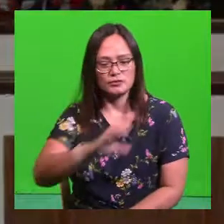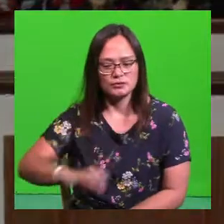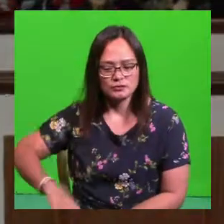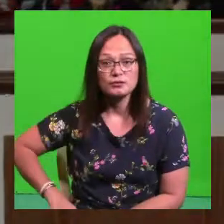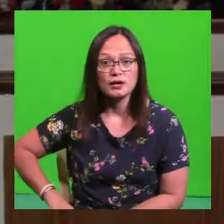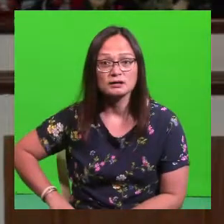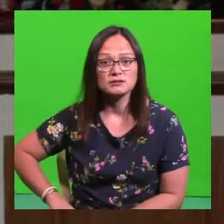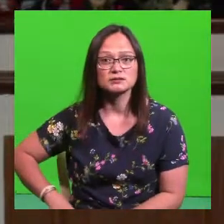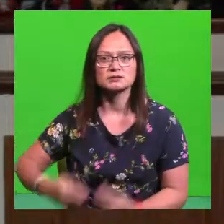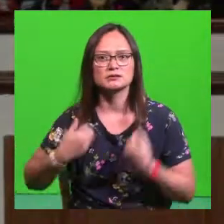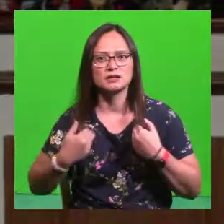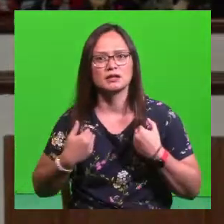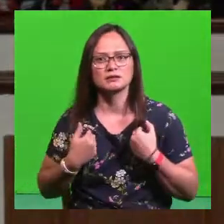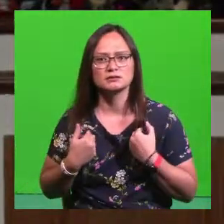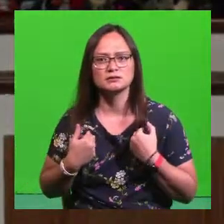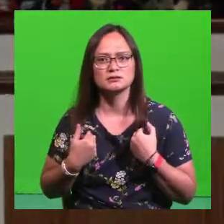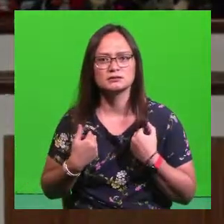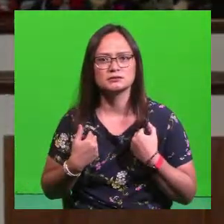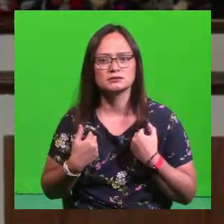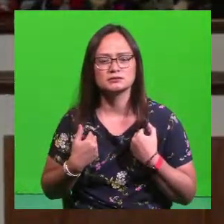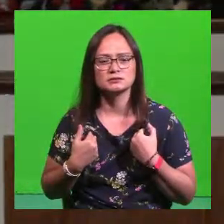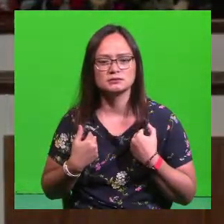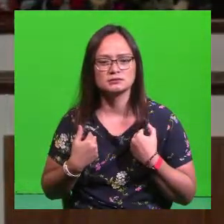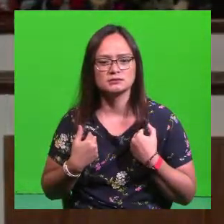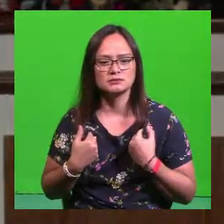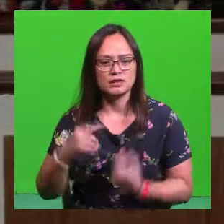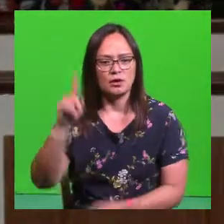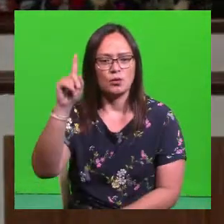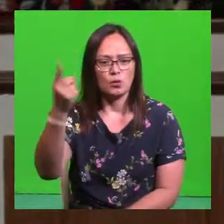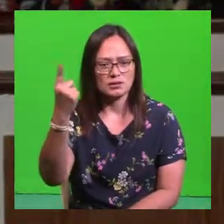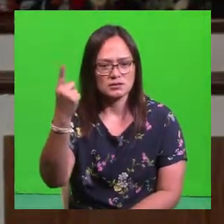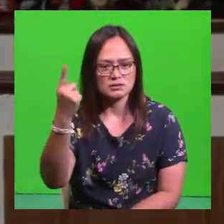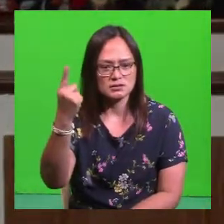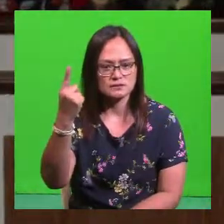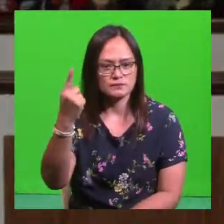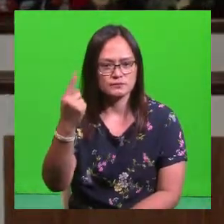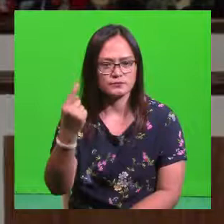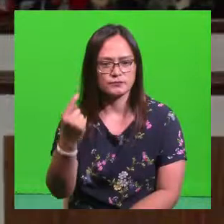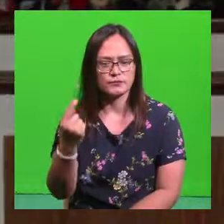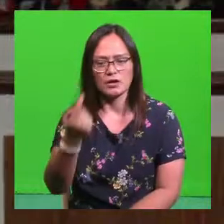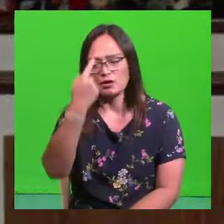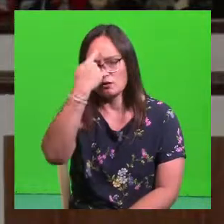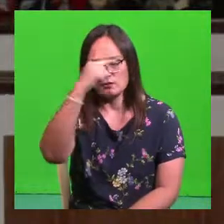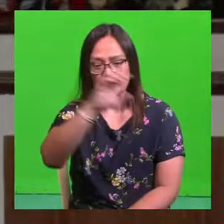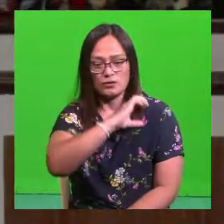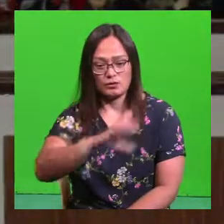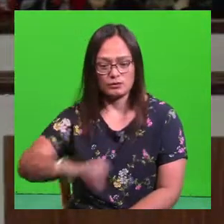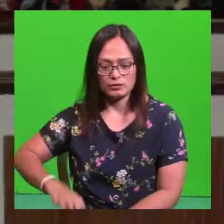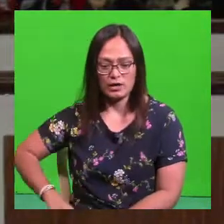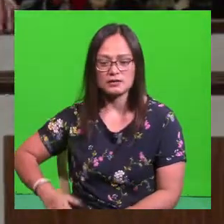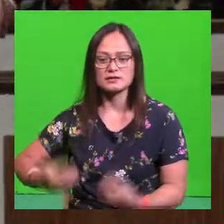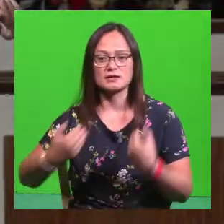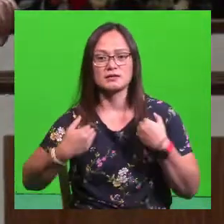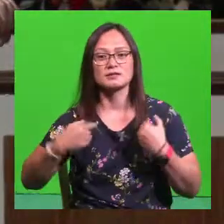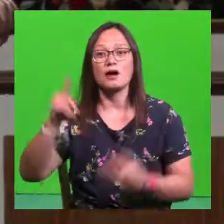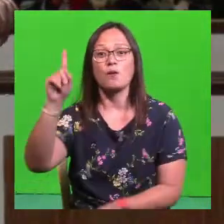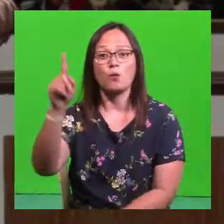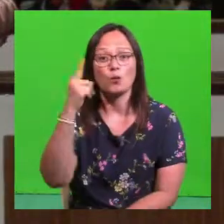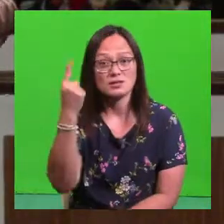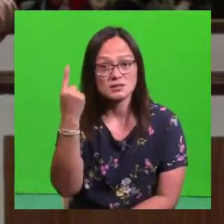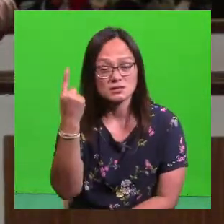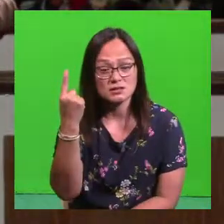times? Once. Can you say it? Everyone go. Once. Hindi po pa